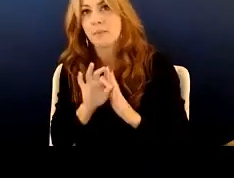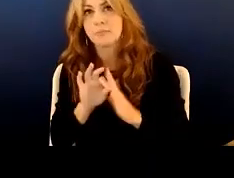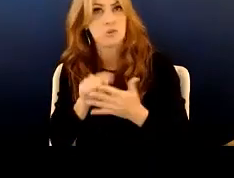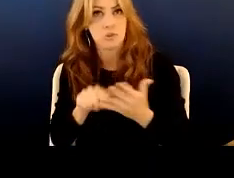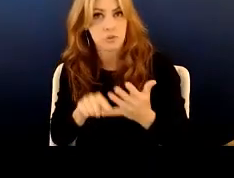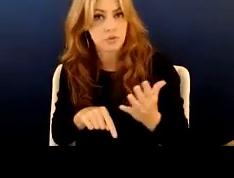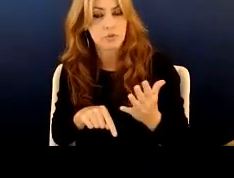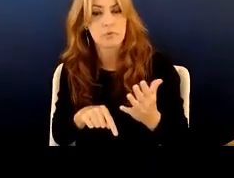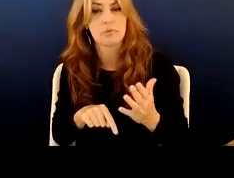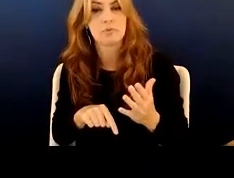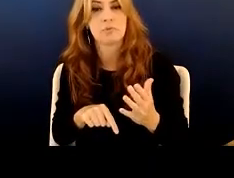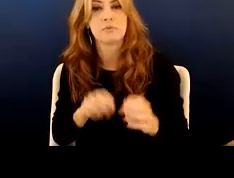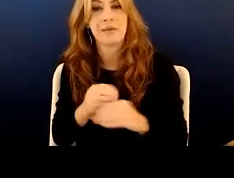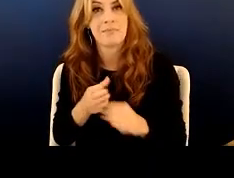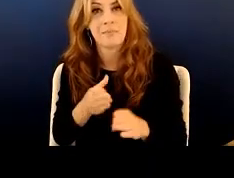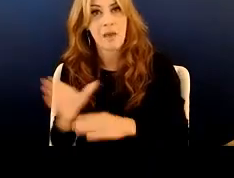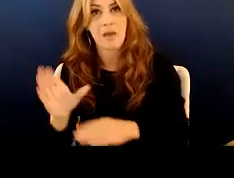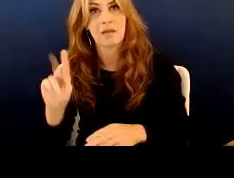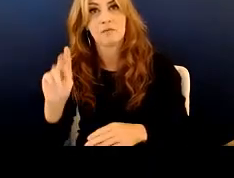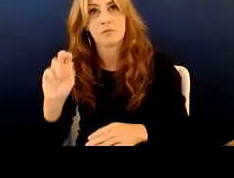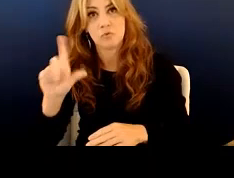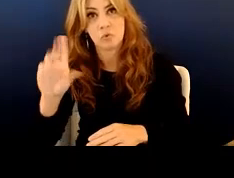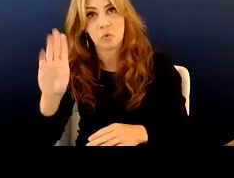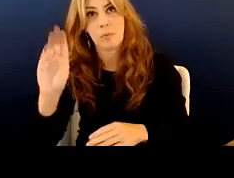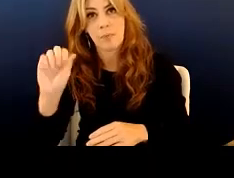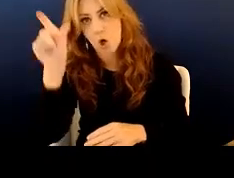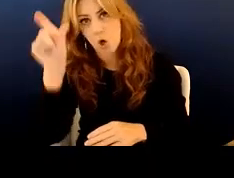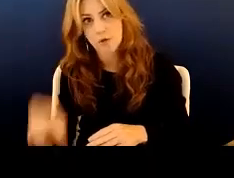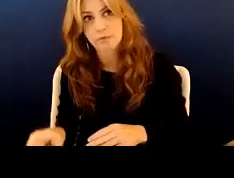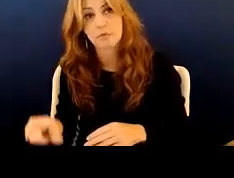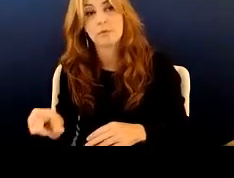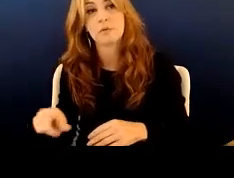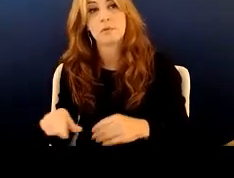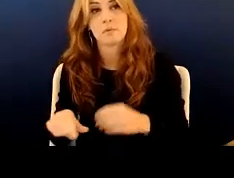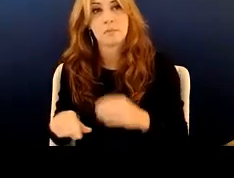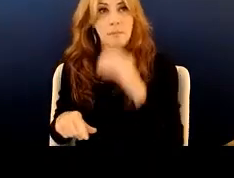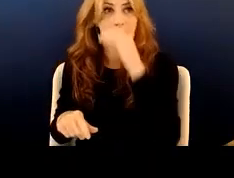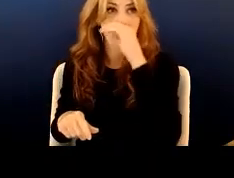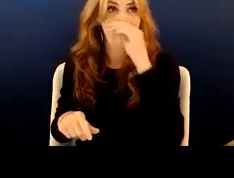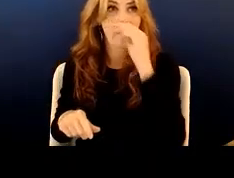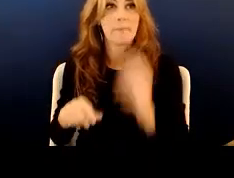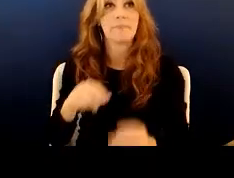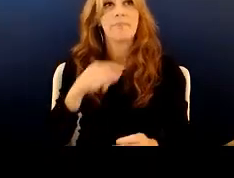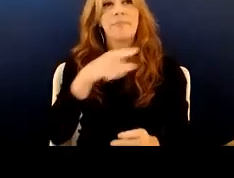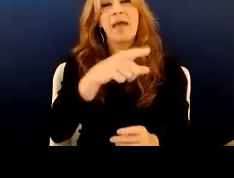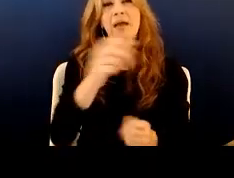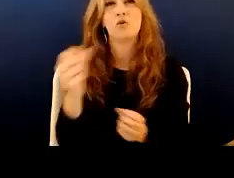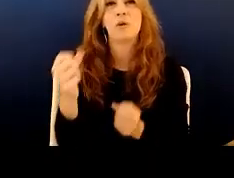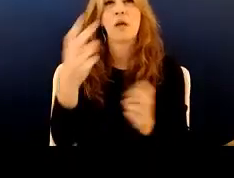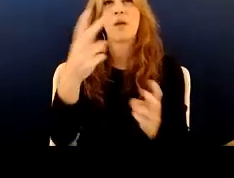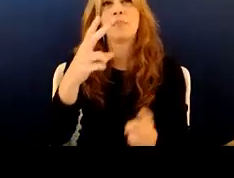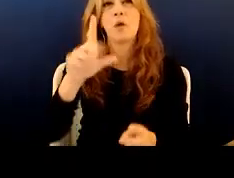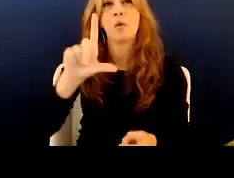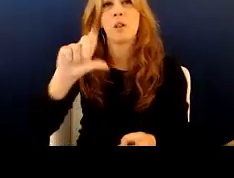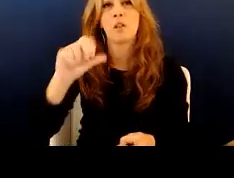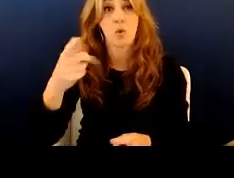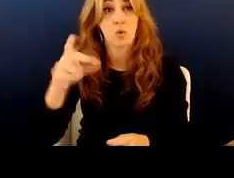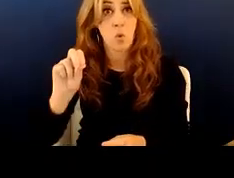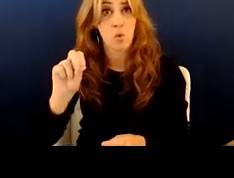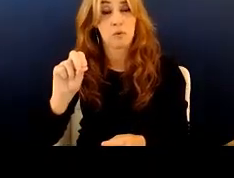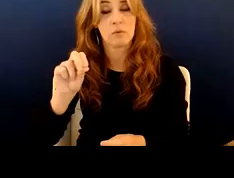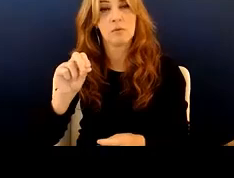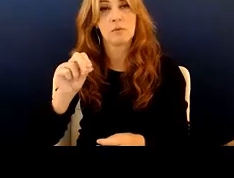the main toolbar. Looking up here, this you can upload the logo of